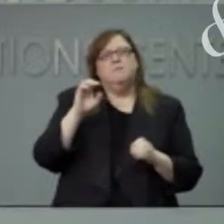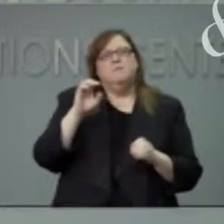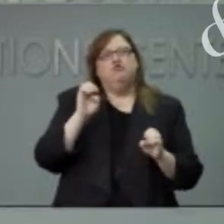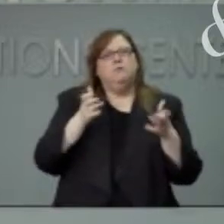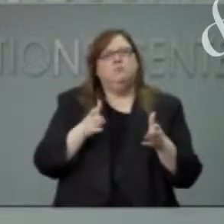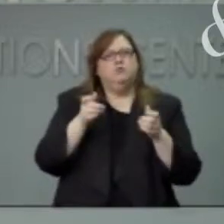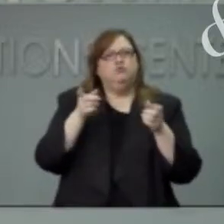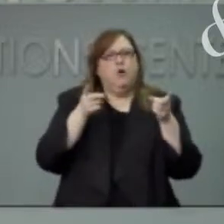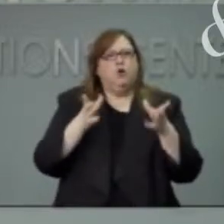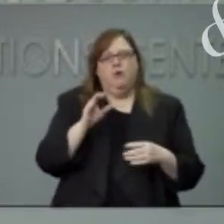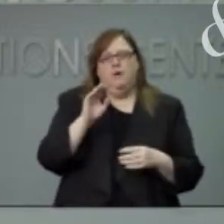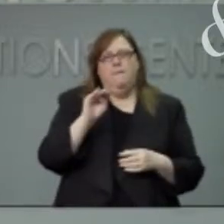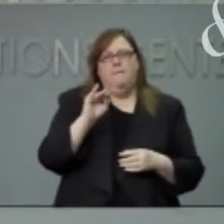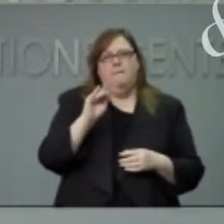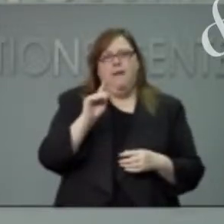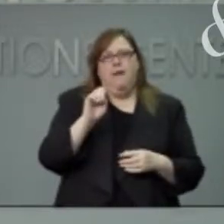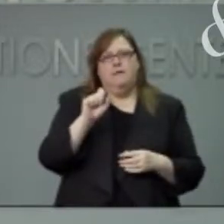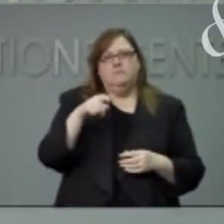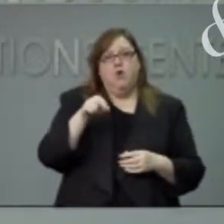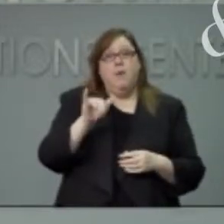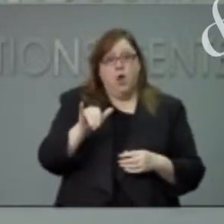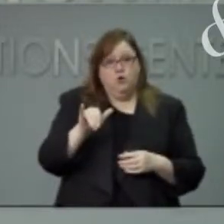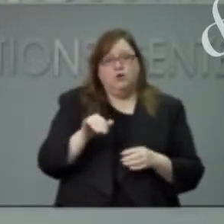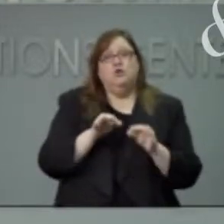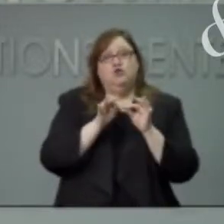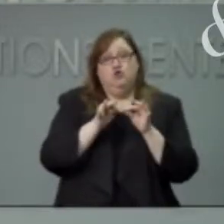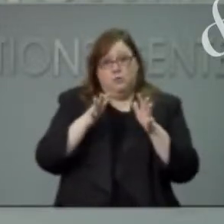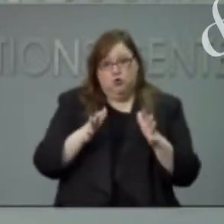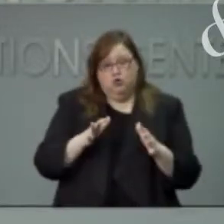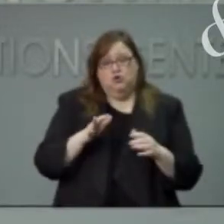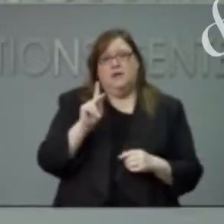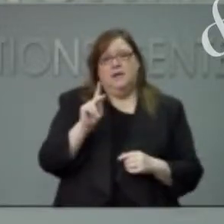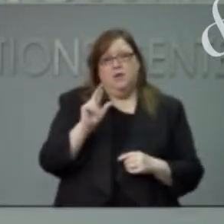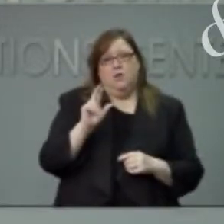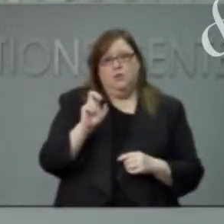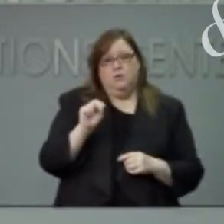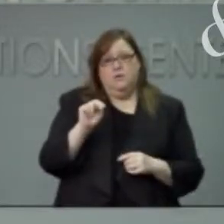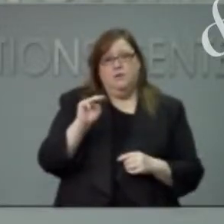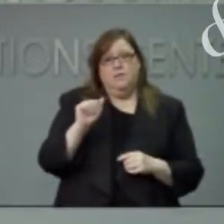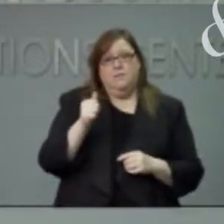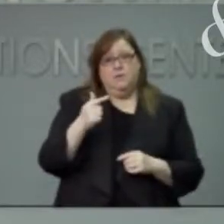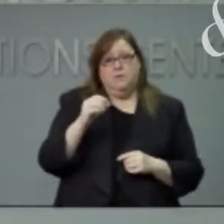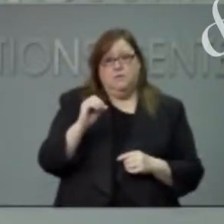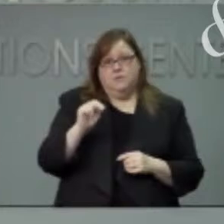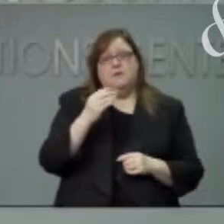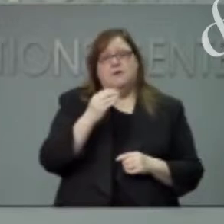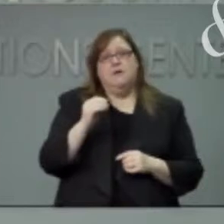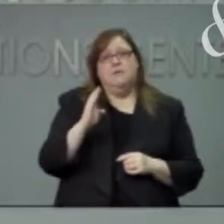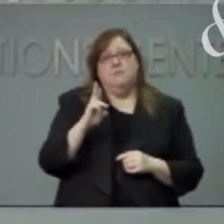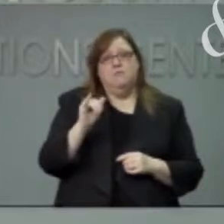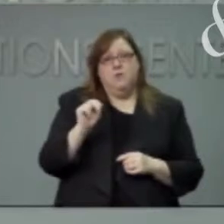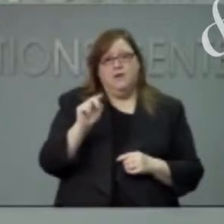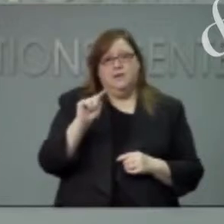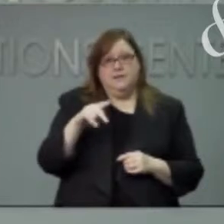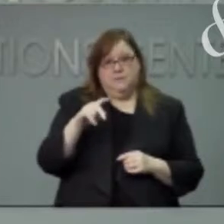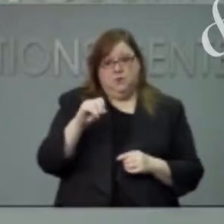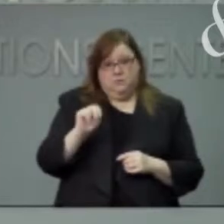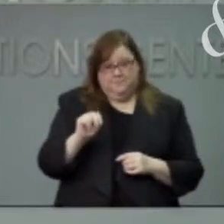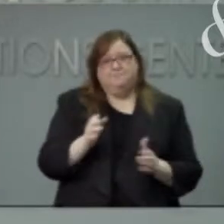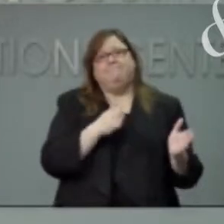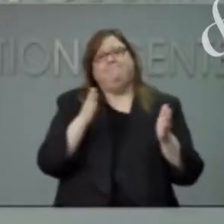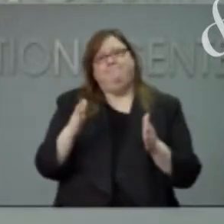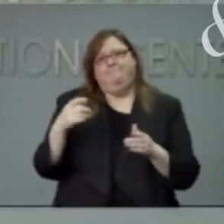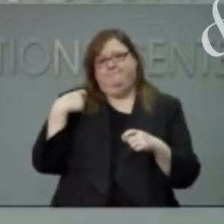interpreters. Behind the scenes, Jackie and Jasmine Mativier are our Spanish language interpreters.